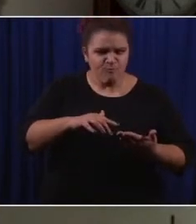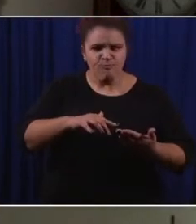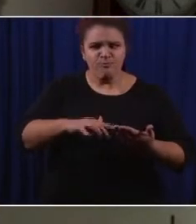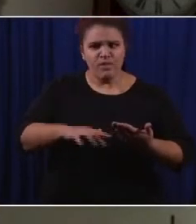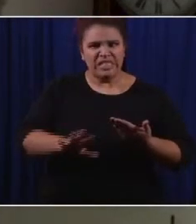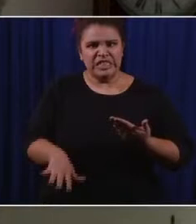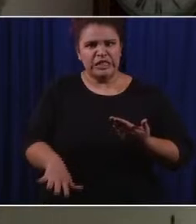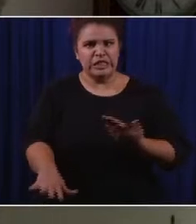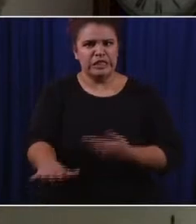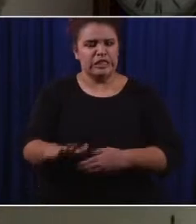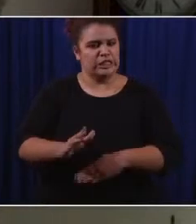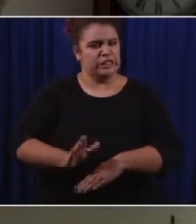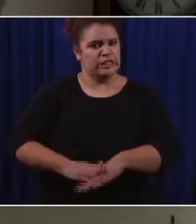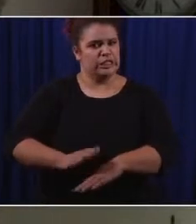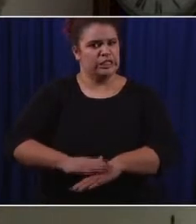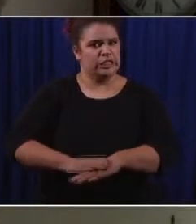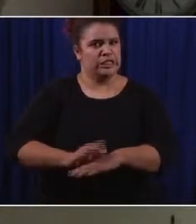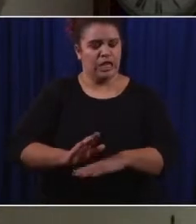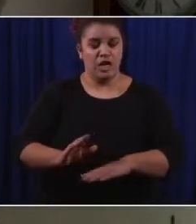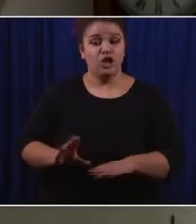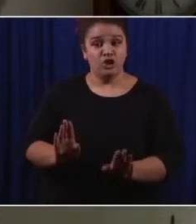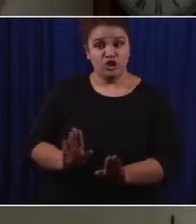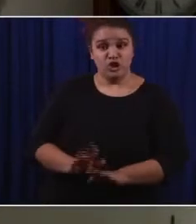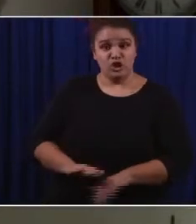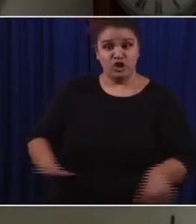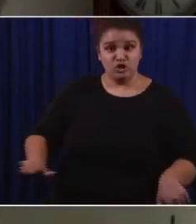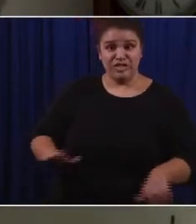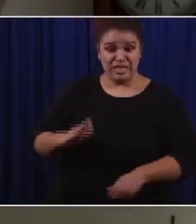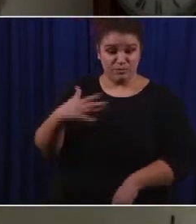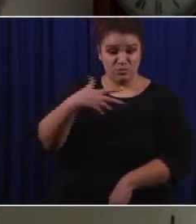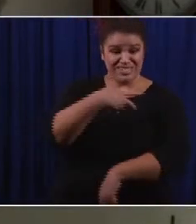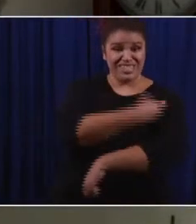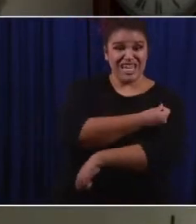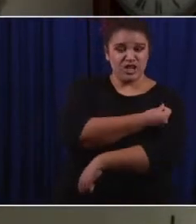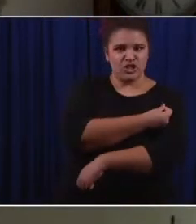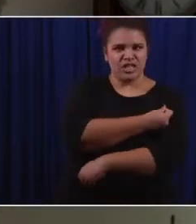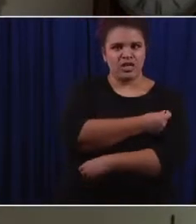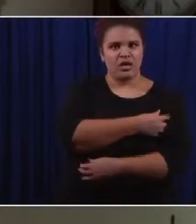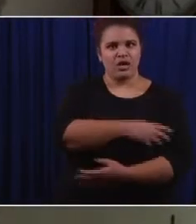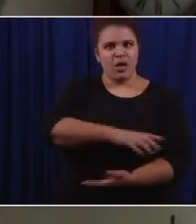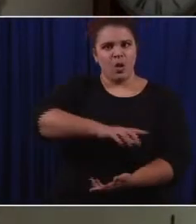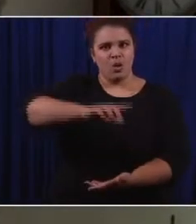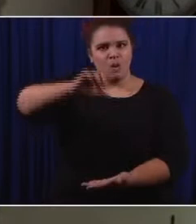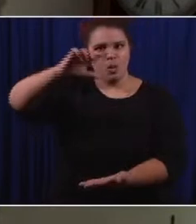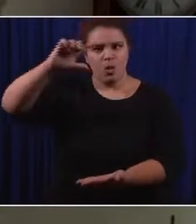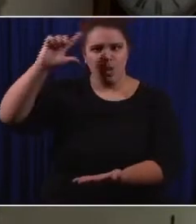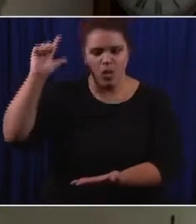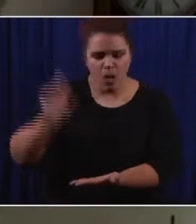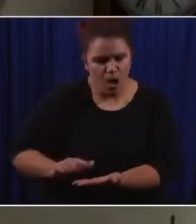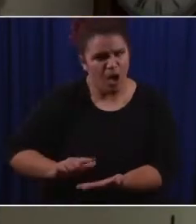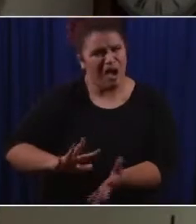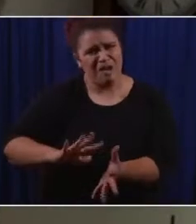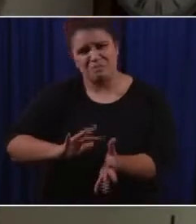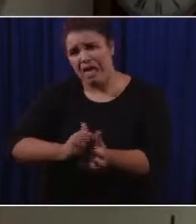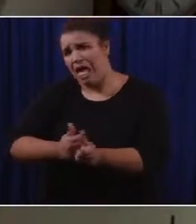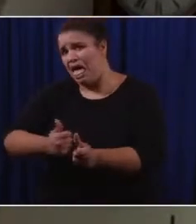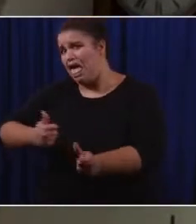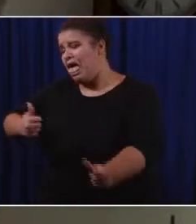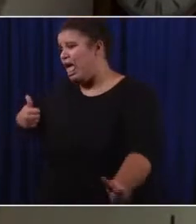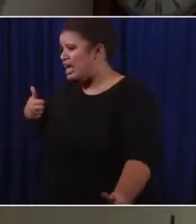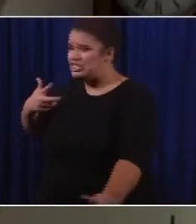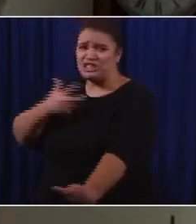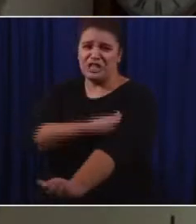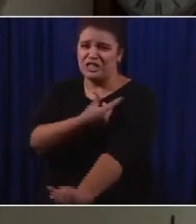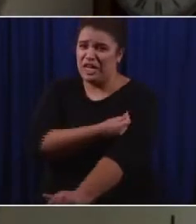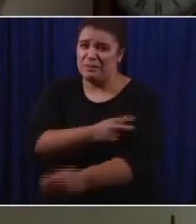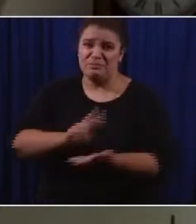year because of COVID-19, and warning that could lead to some outbreaks of measles and whooping cough and other things. And so my